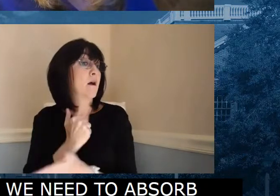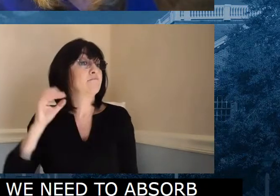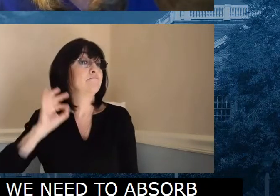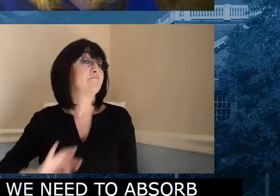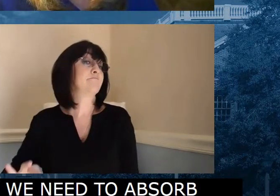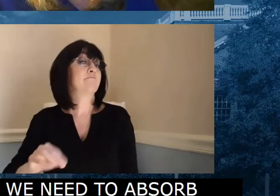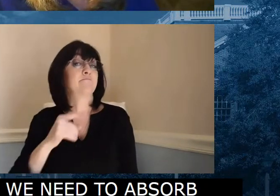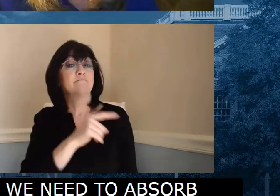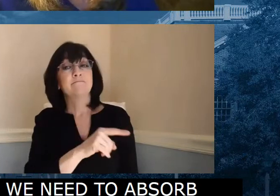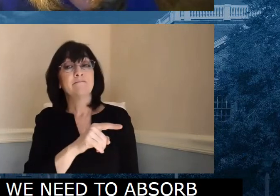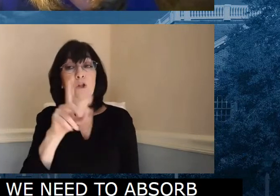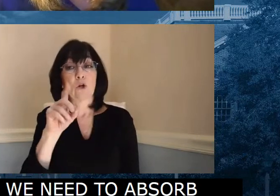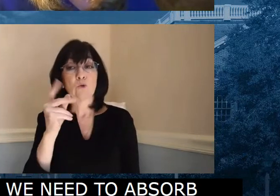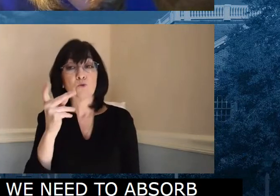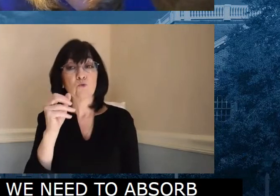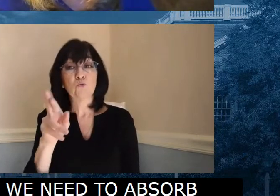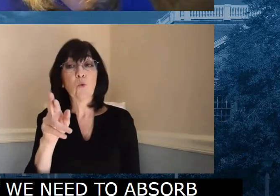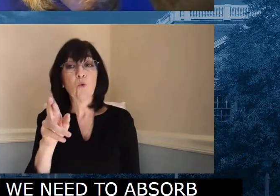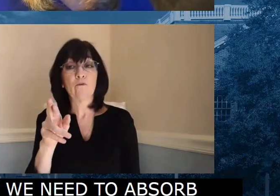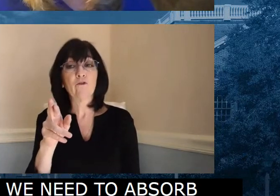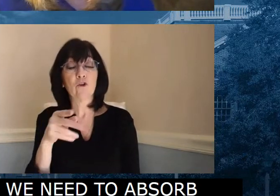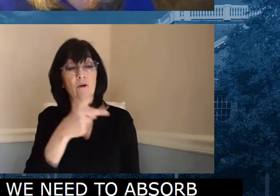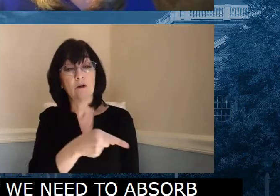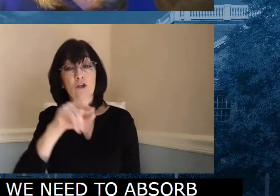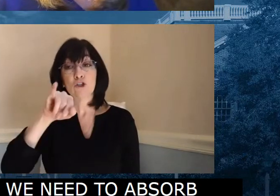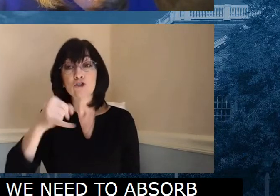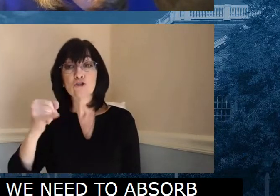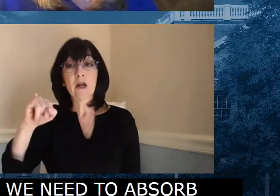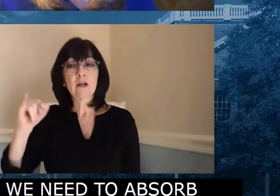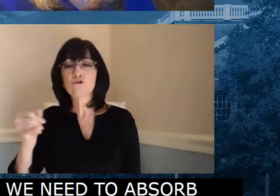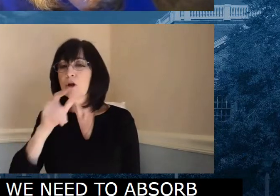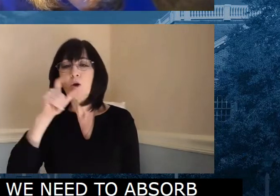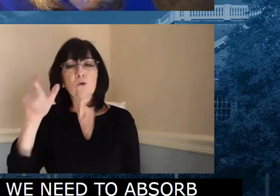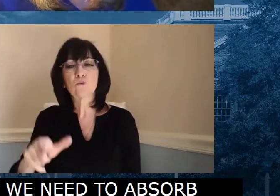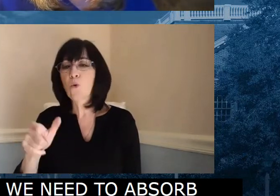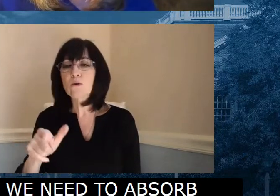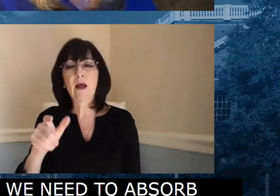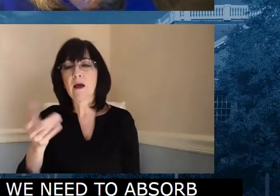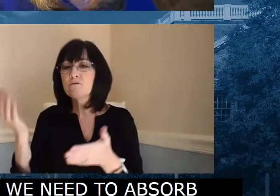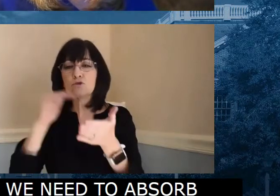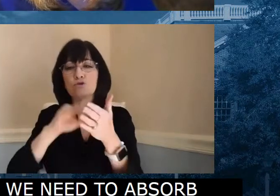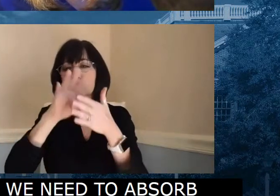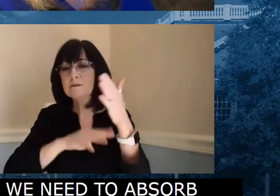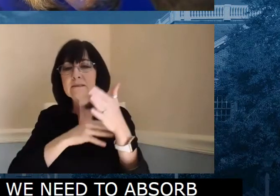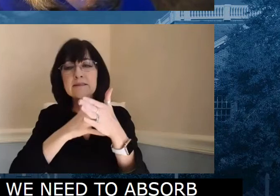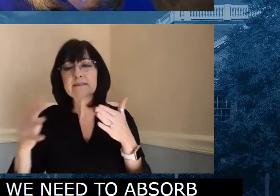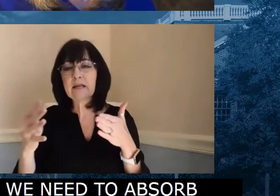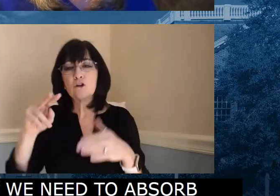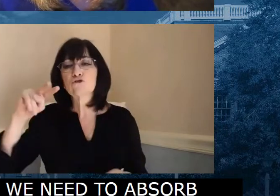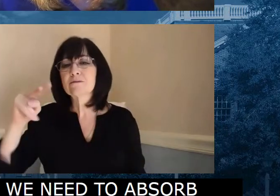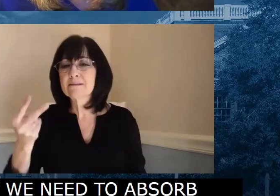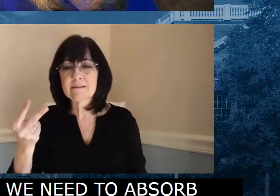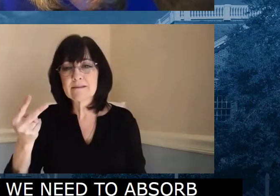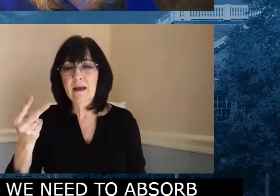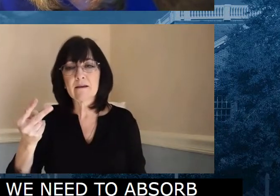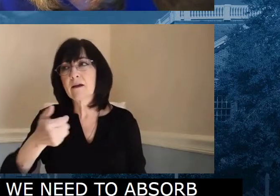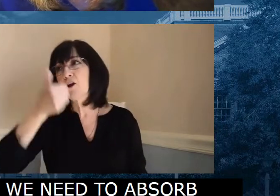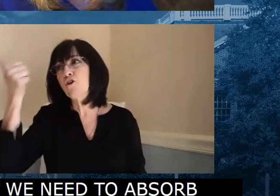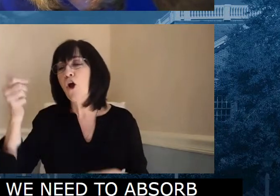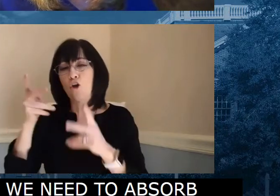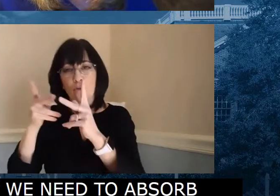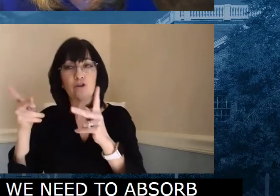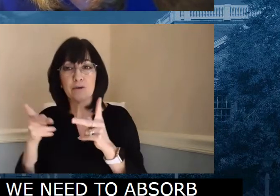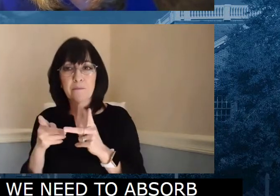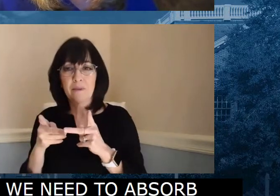don't have to reschedule the second at another place, 21 or 28 days later, which could be